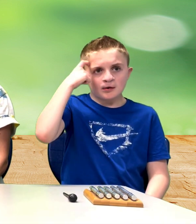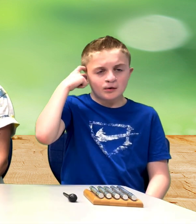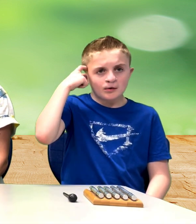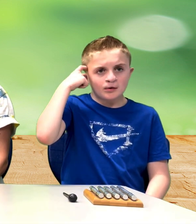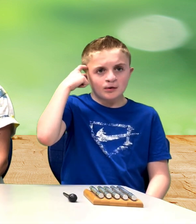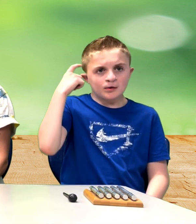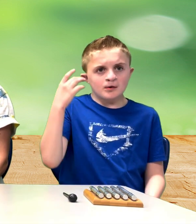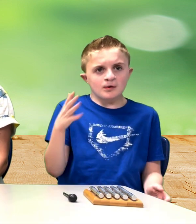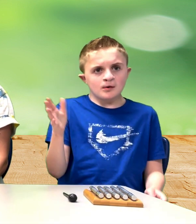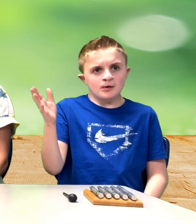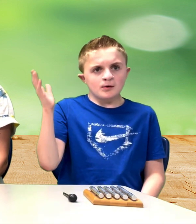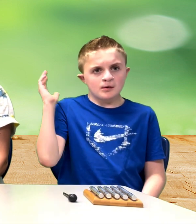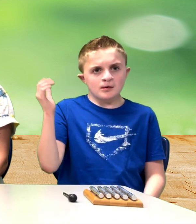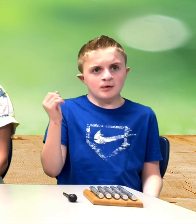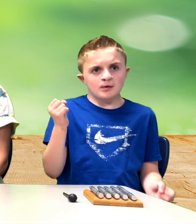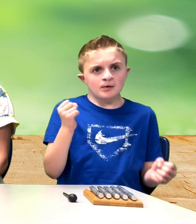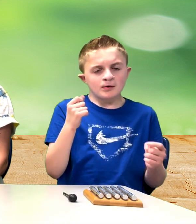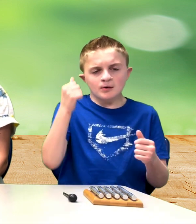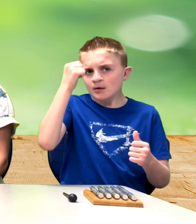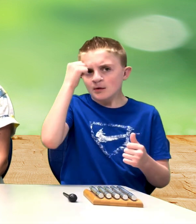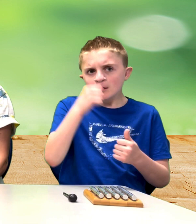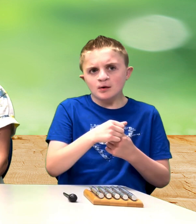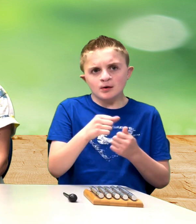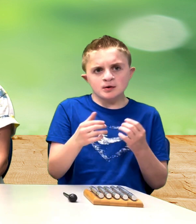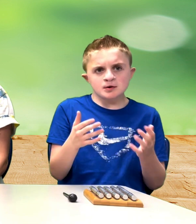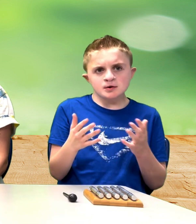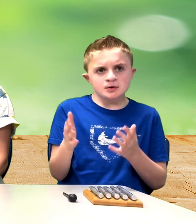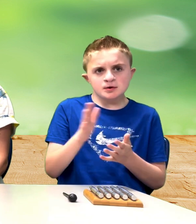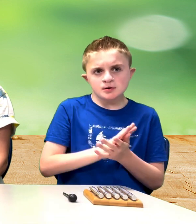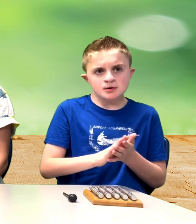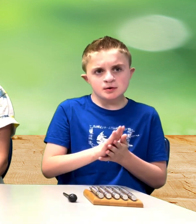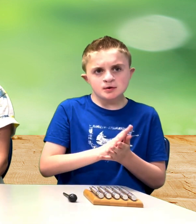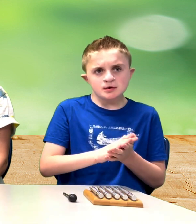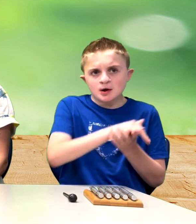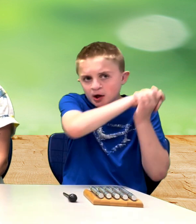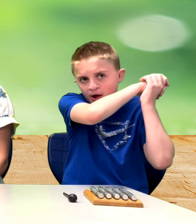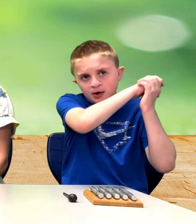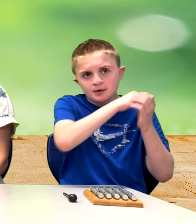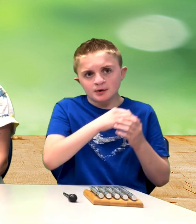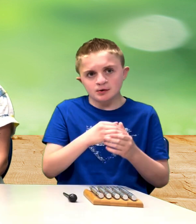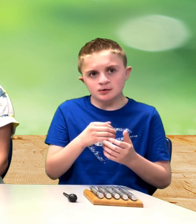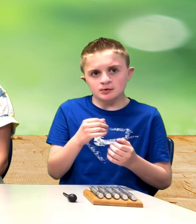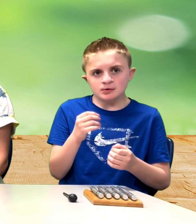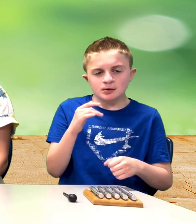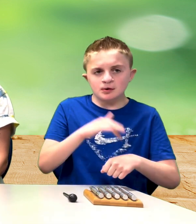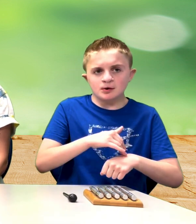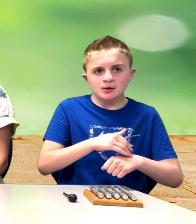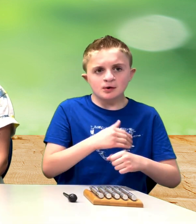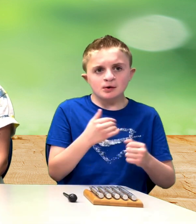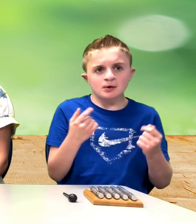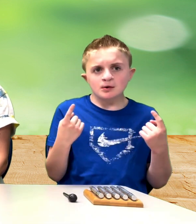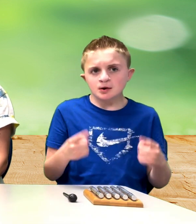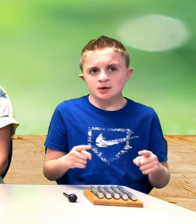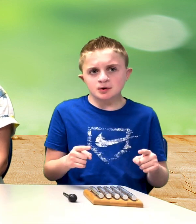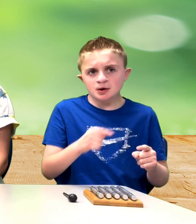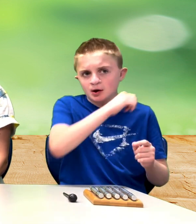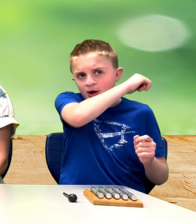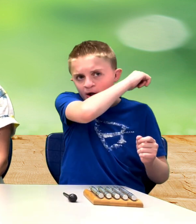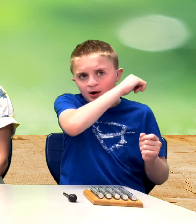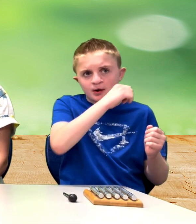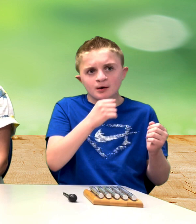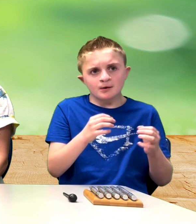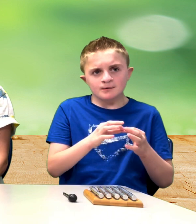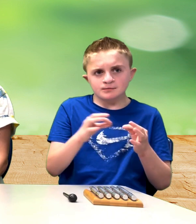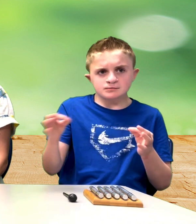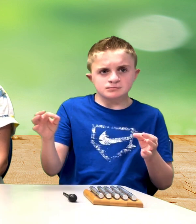You may not remember exactly word for word what was said, but when something mean that